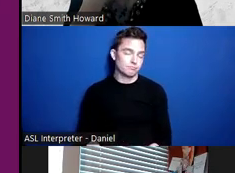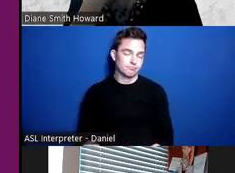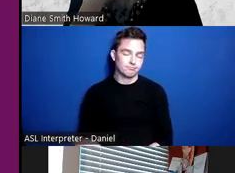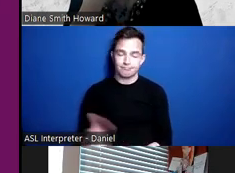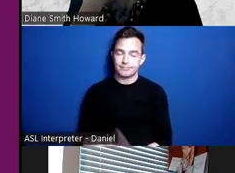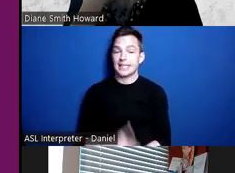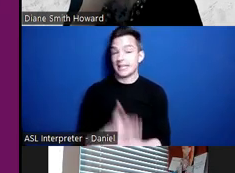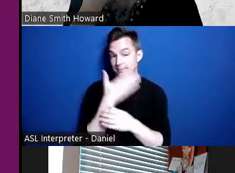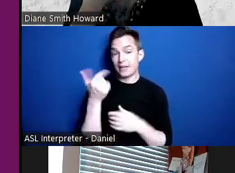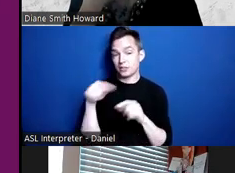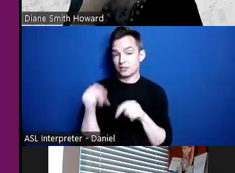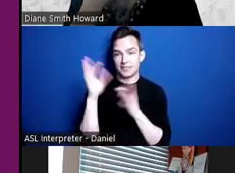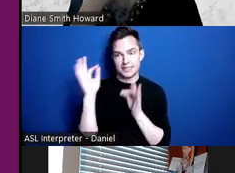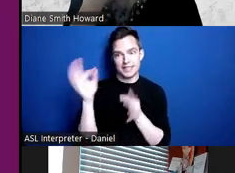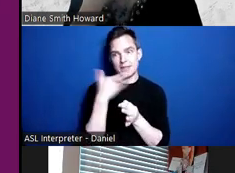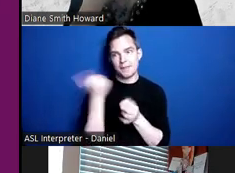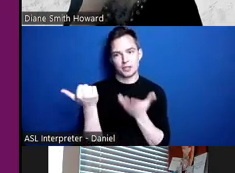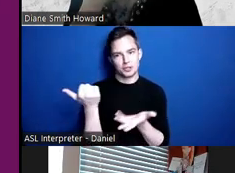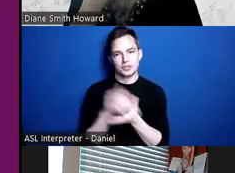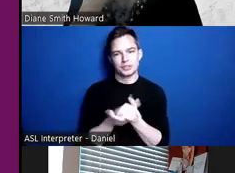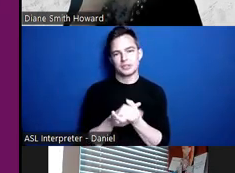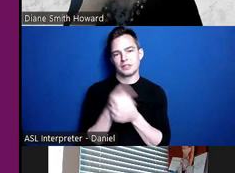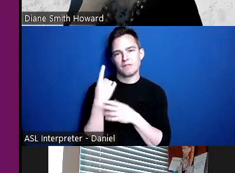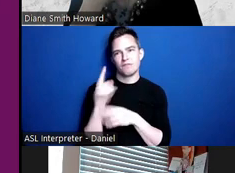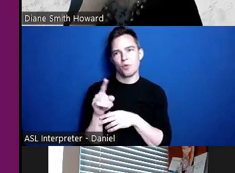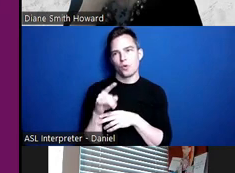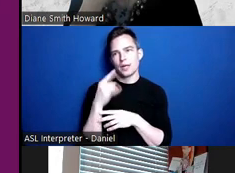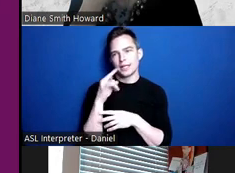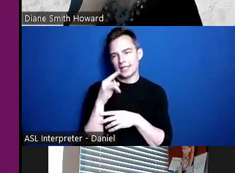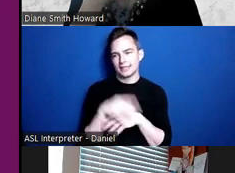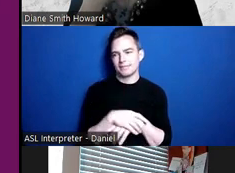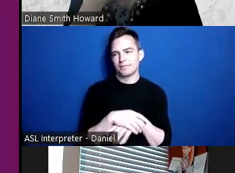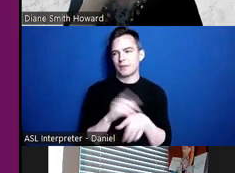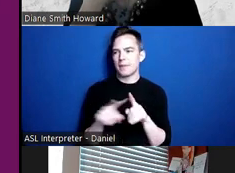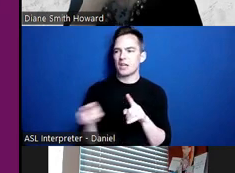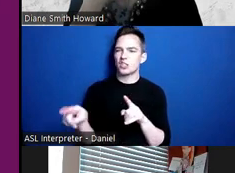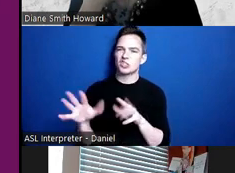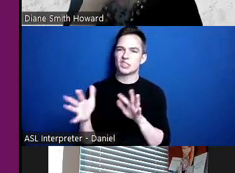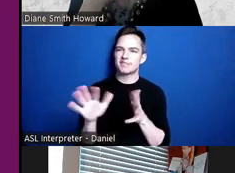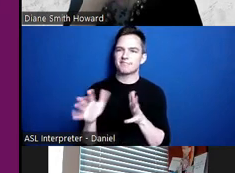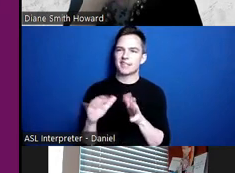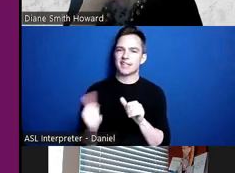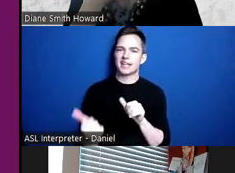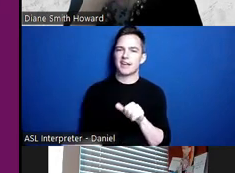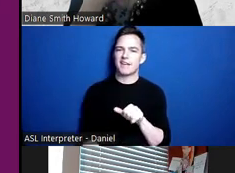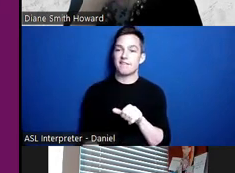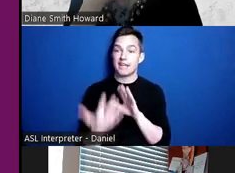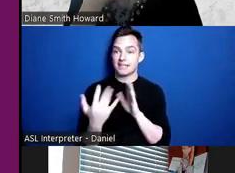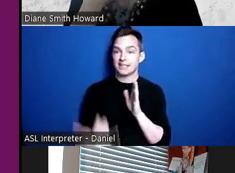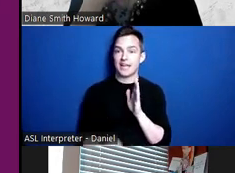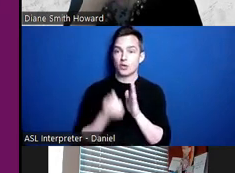it's better. It's definitely better for the kids, but you're just kind of facing now, I think,